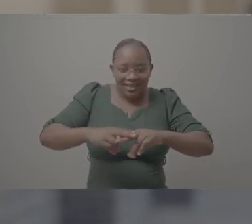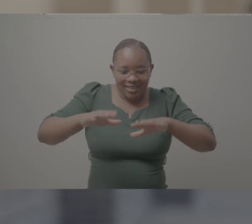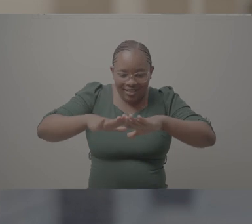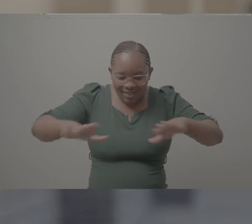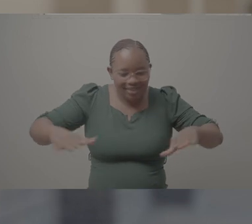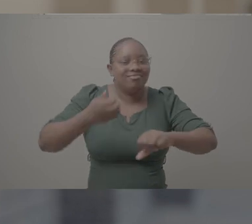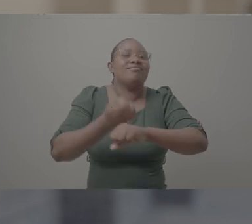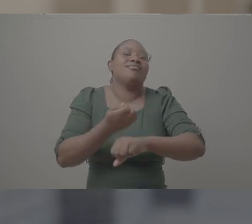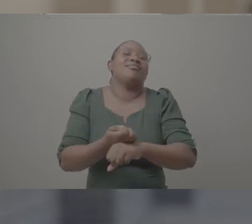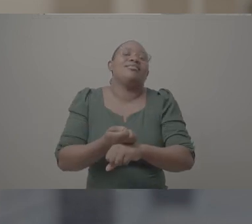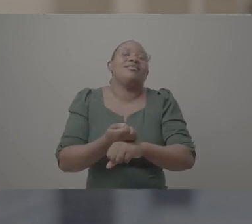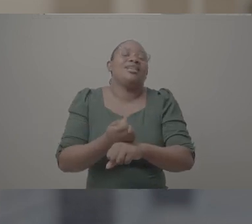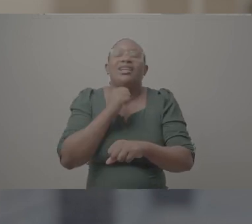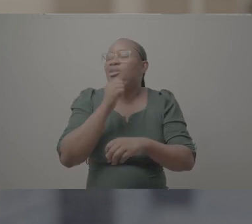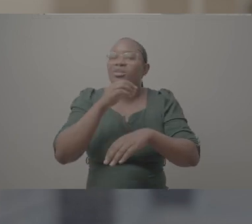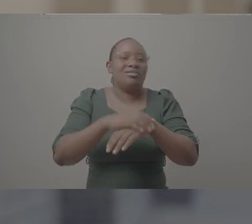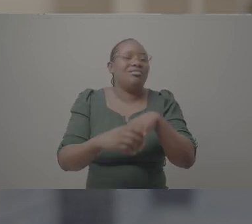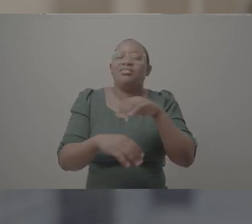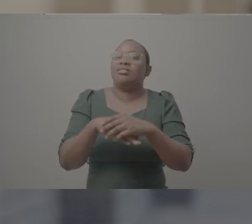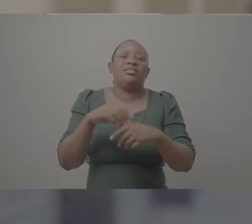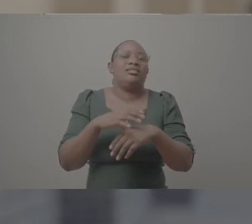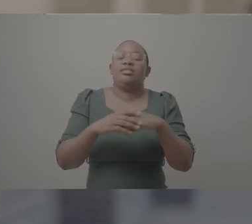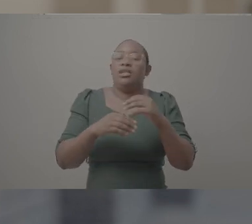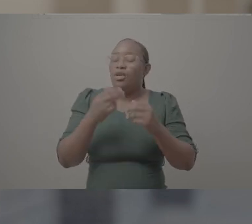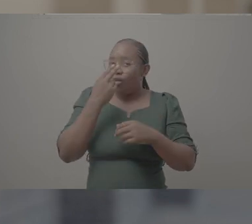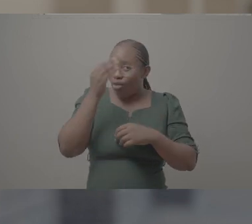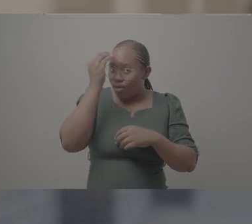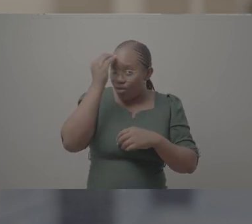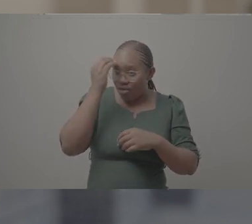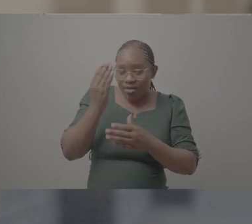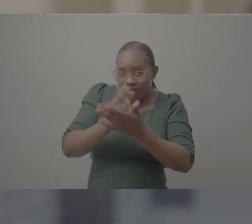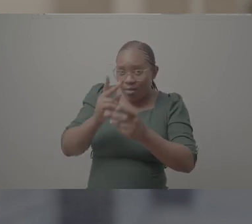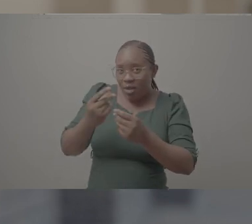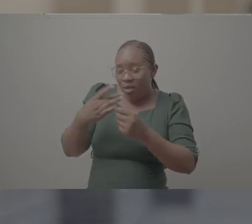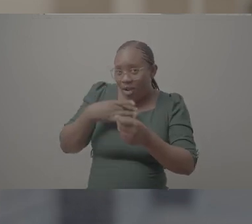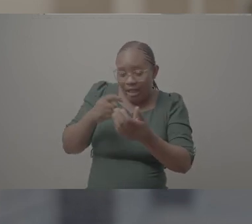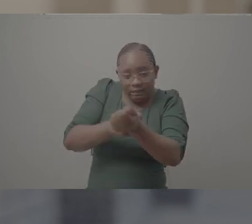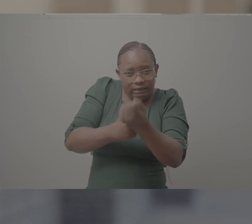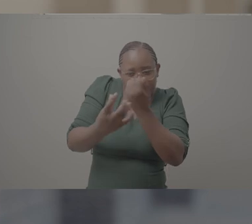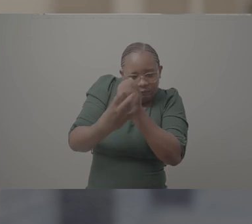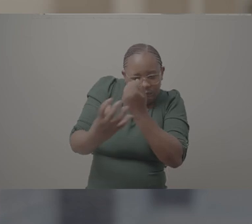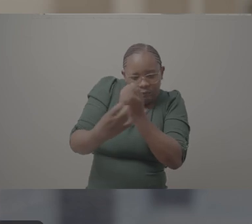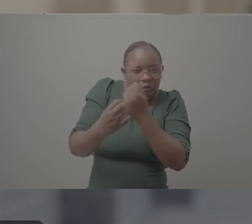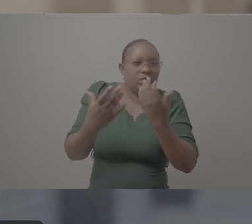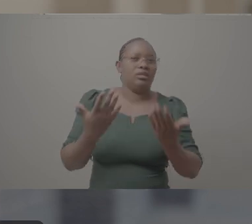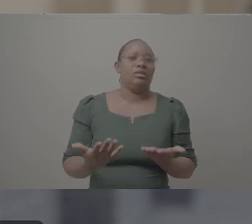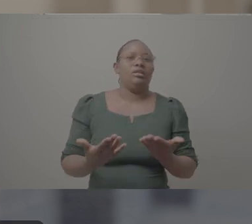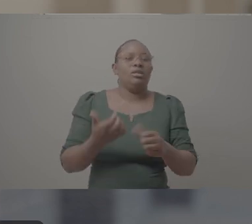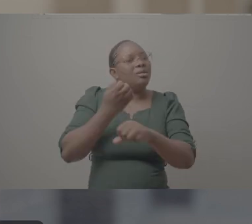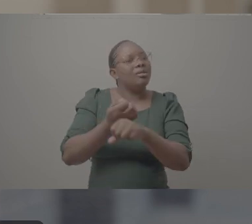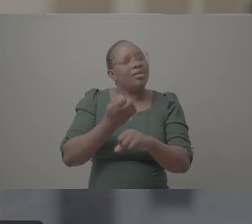what we could write. So that wasn't really comfortable. And some people, they like copying. So that was really bad and